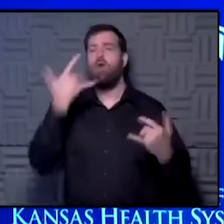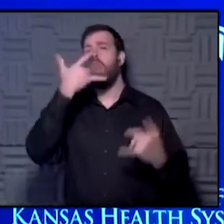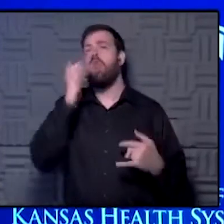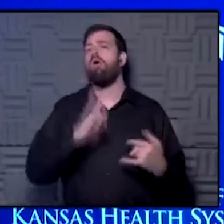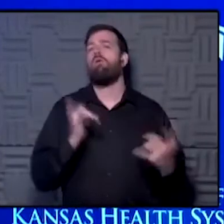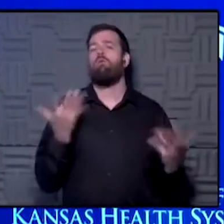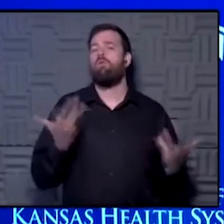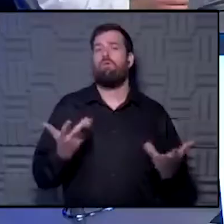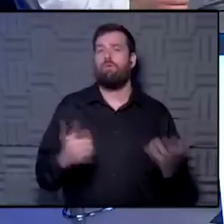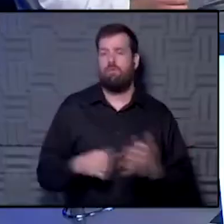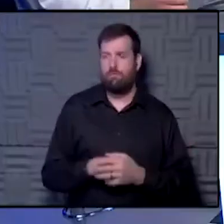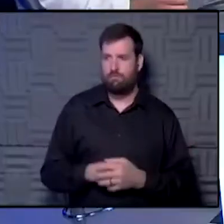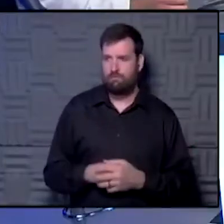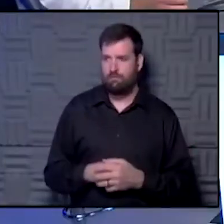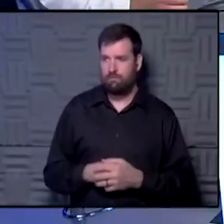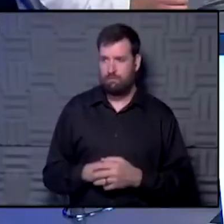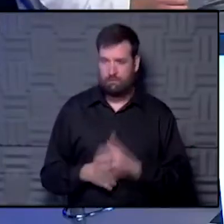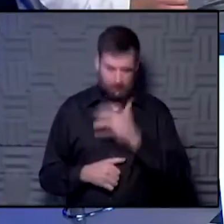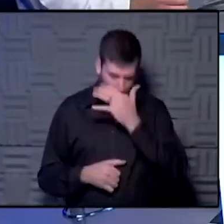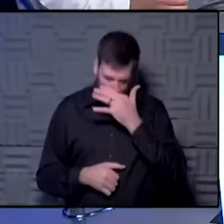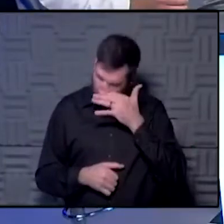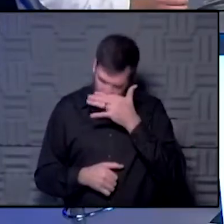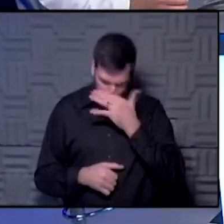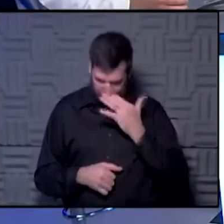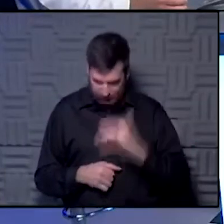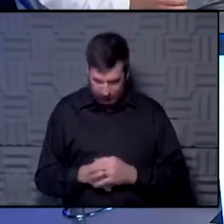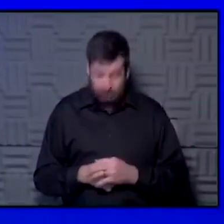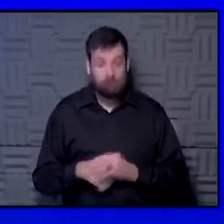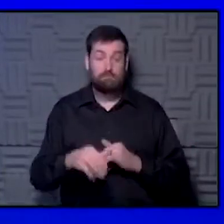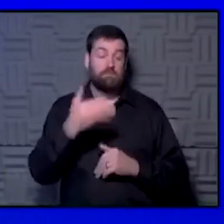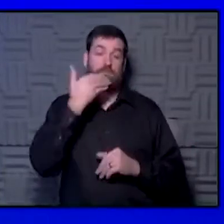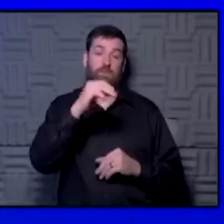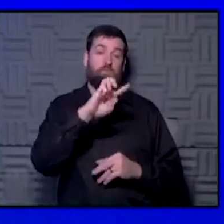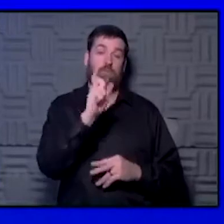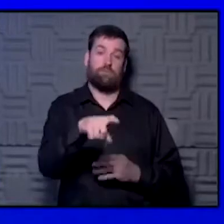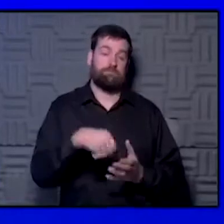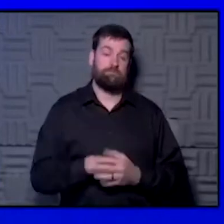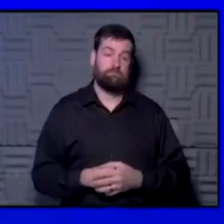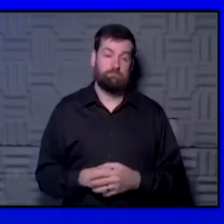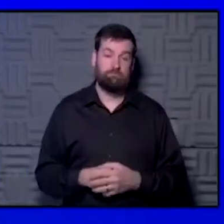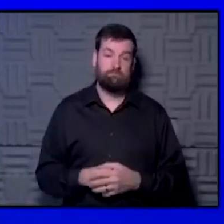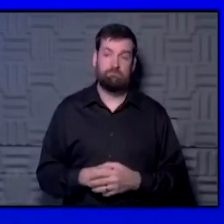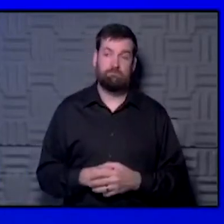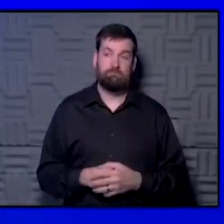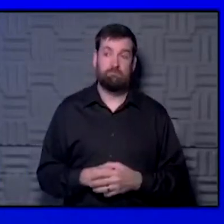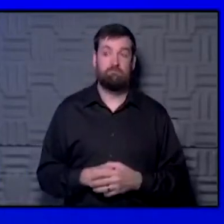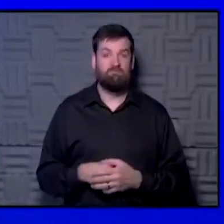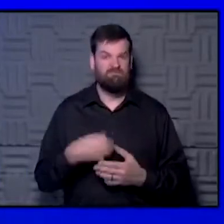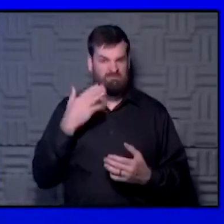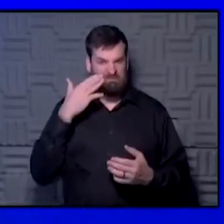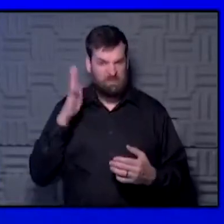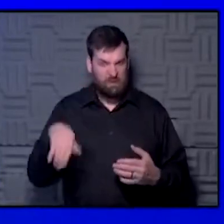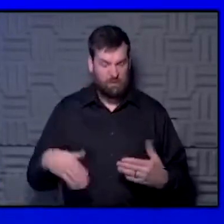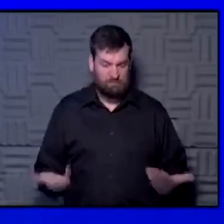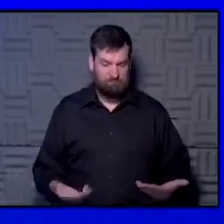for? Yeah. That's a very good question as well. I don't know. We know that the virus is here. We know that there